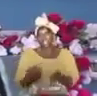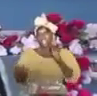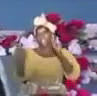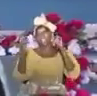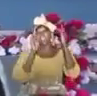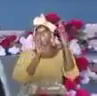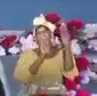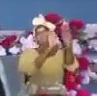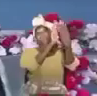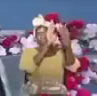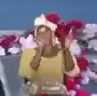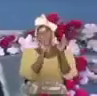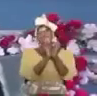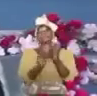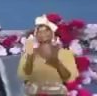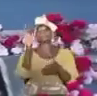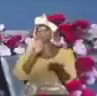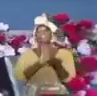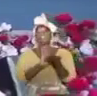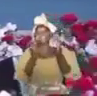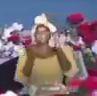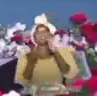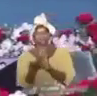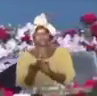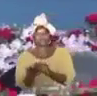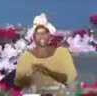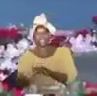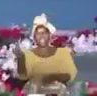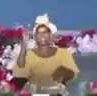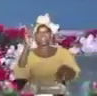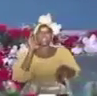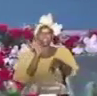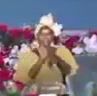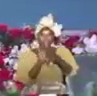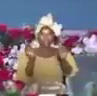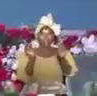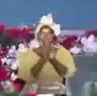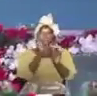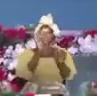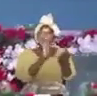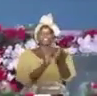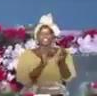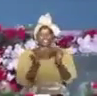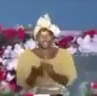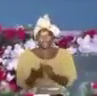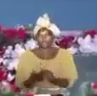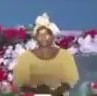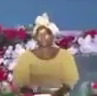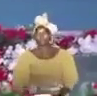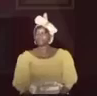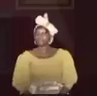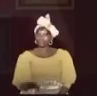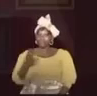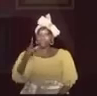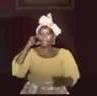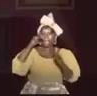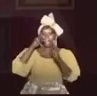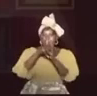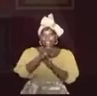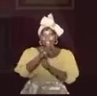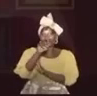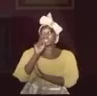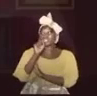Jesus. Matthew chapter 11 and verse 28. I love Jesus. Here's what he has to say. Matthew